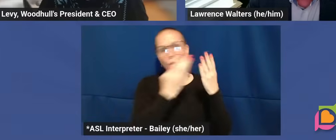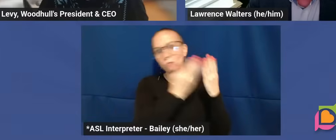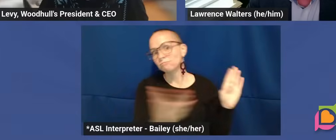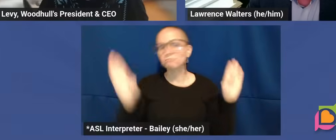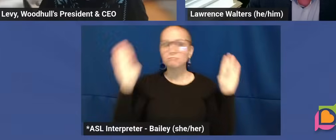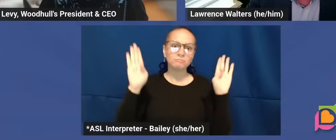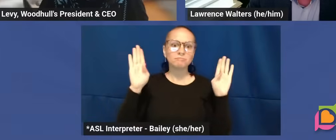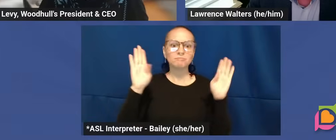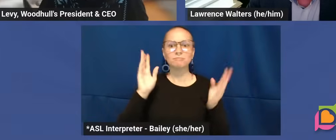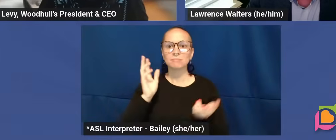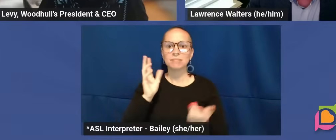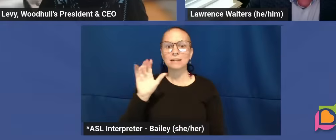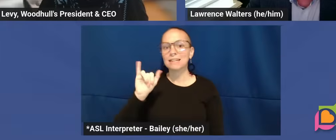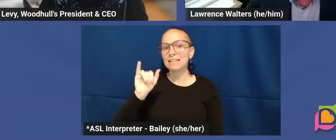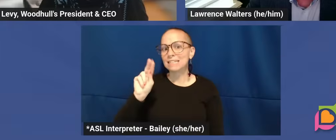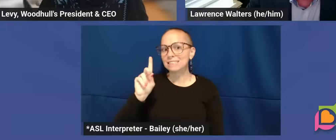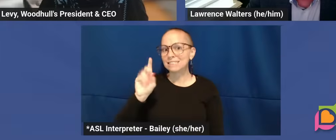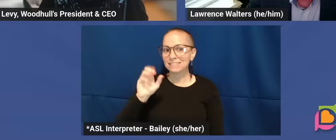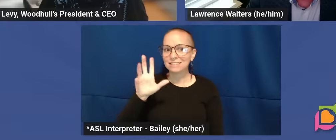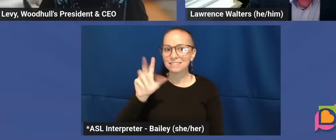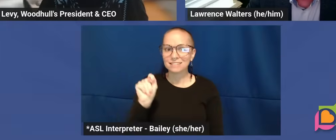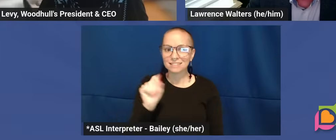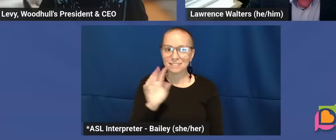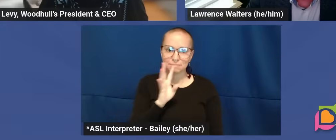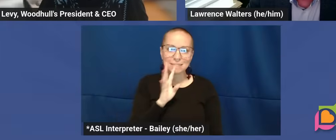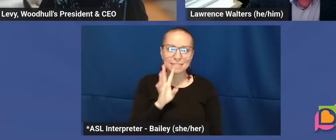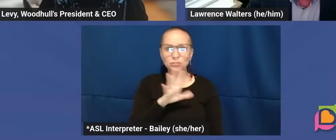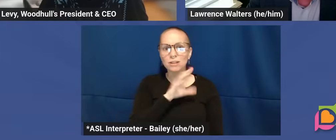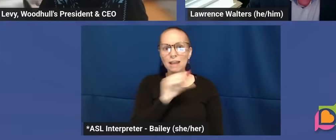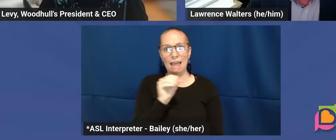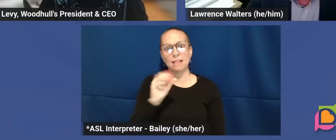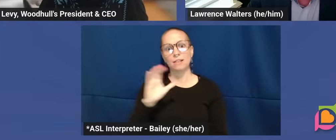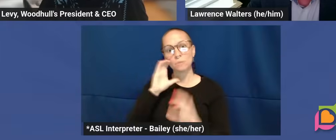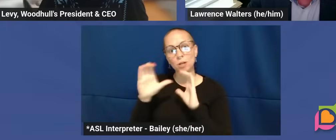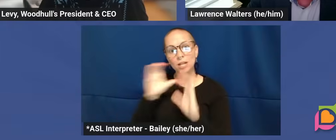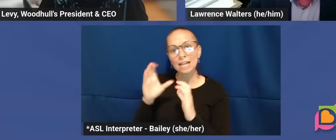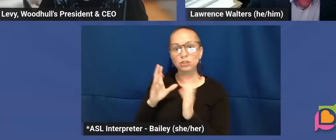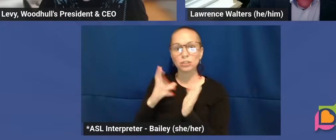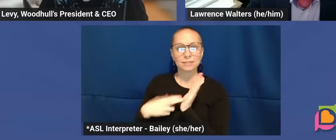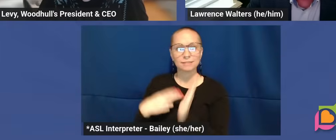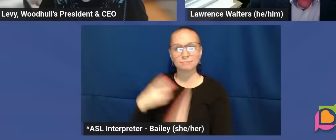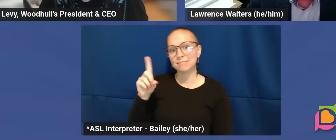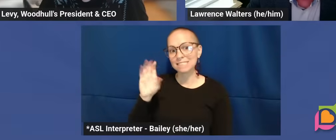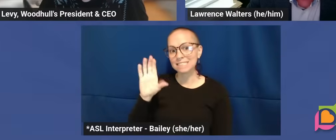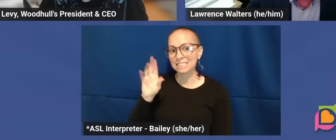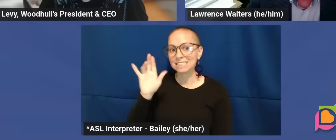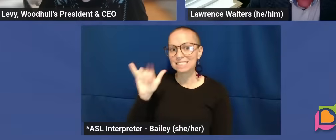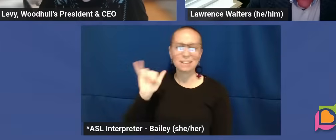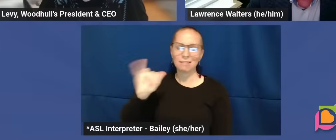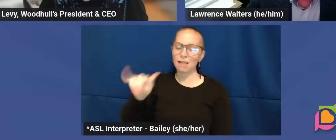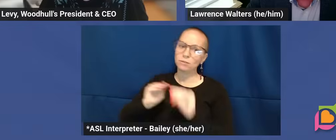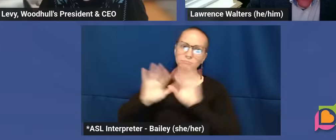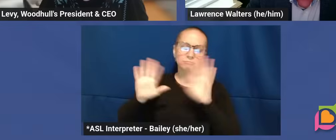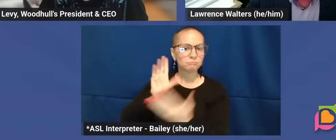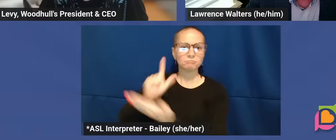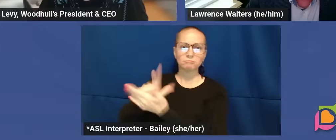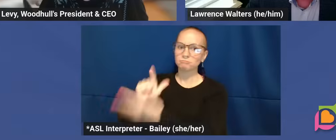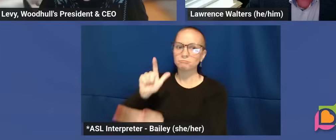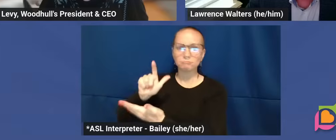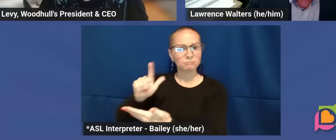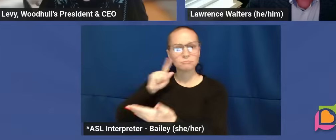category. And also in the Communications Decency Act case, it was an outright ban on